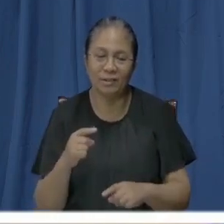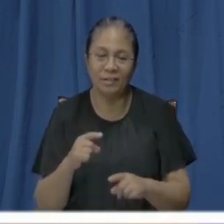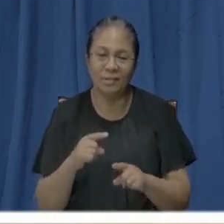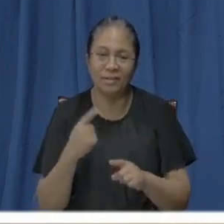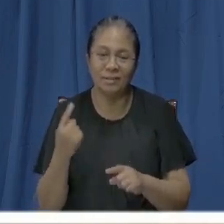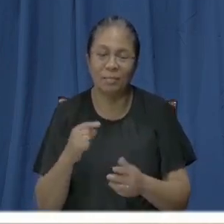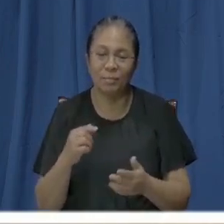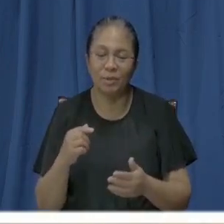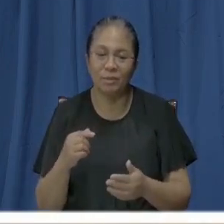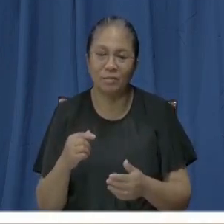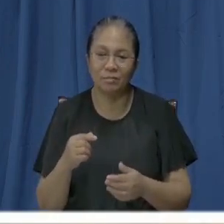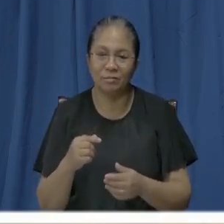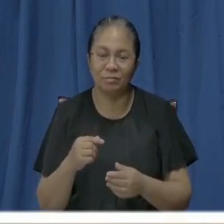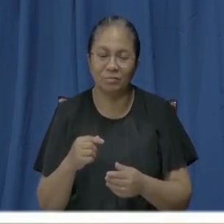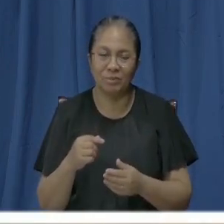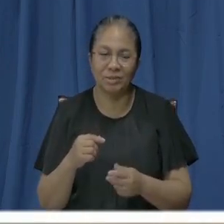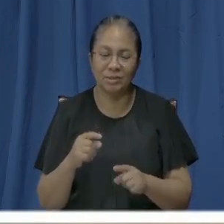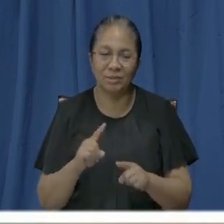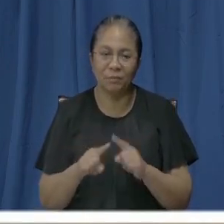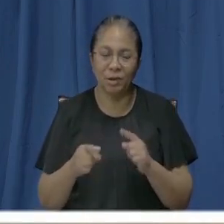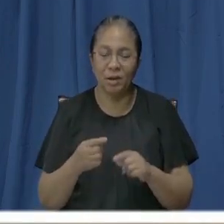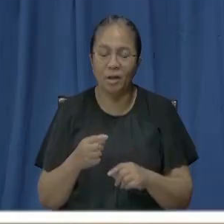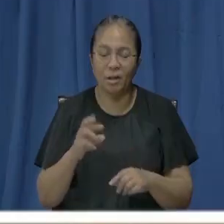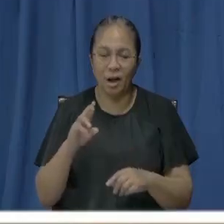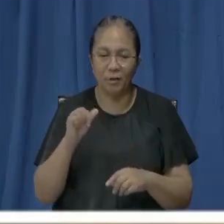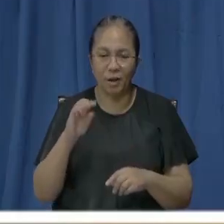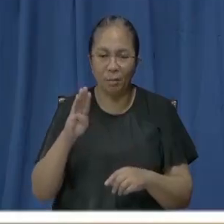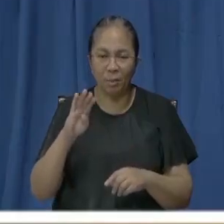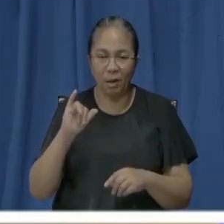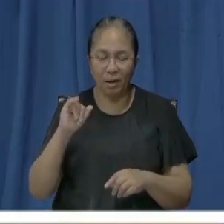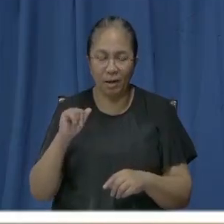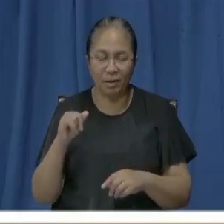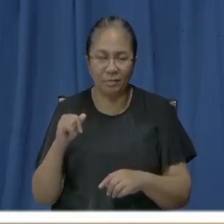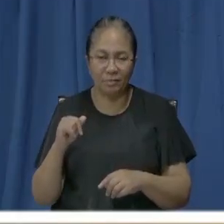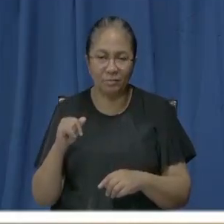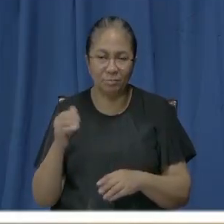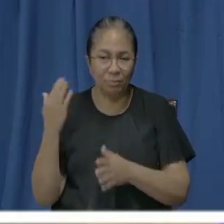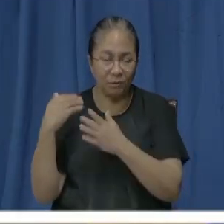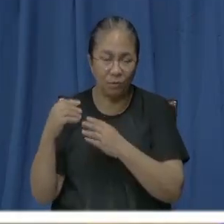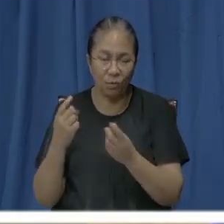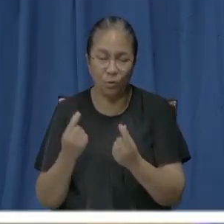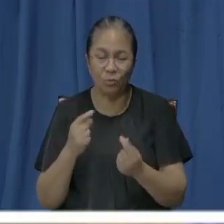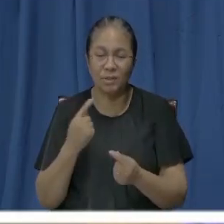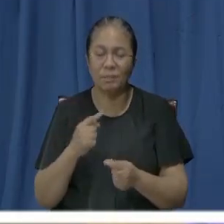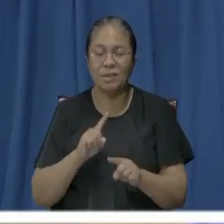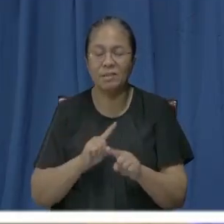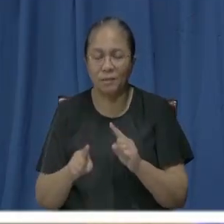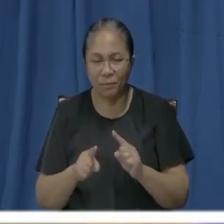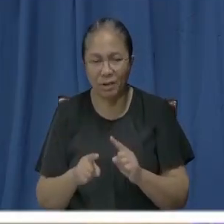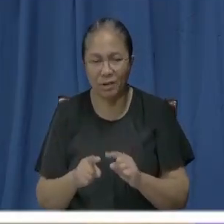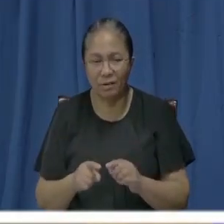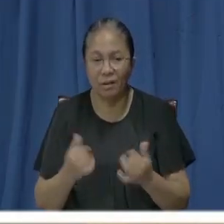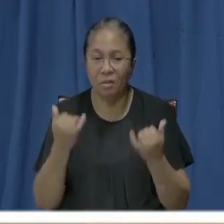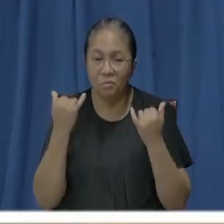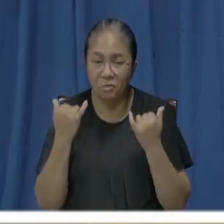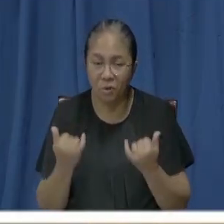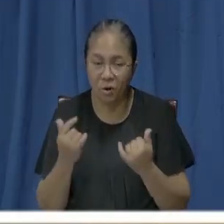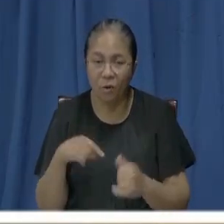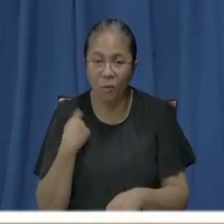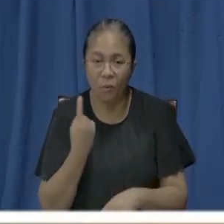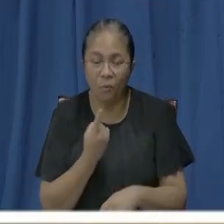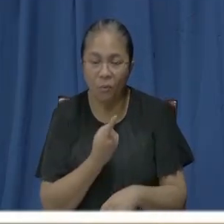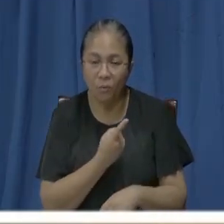rabbis of that time was doing. And 2,000 years later, brothers and sisters, we cannot yet hear the law of